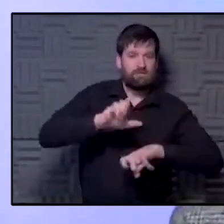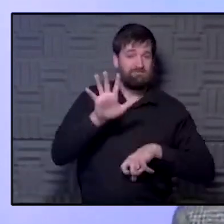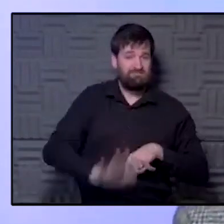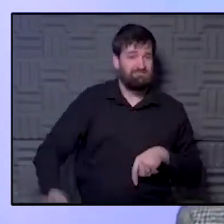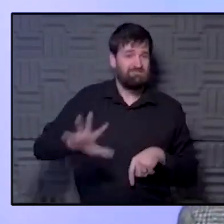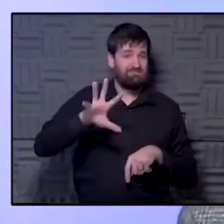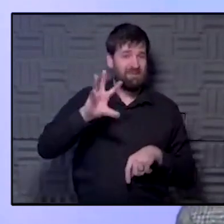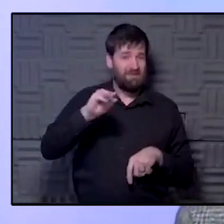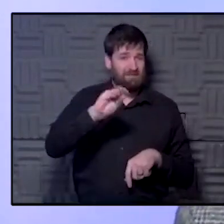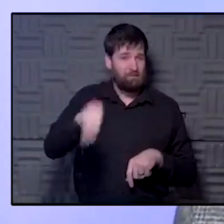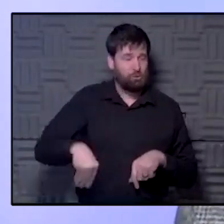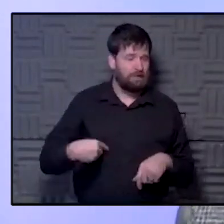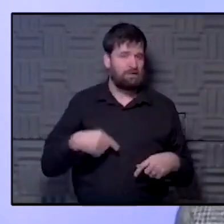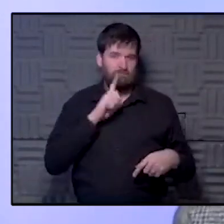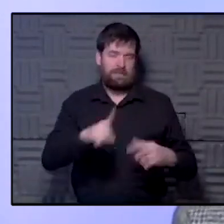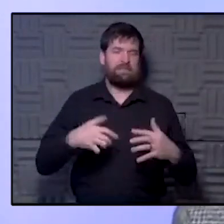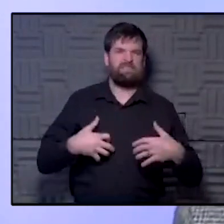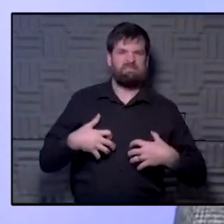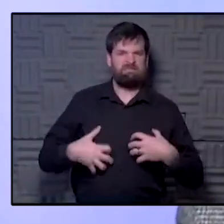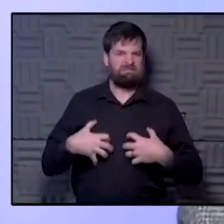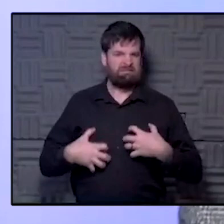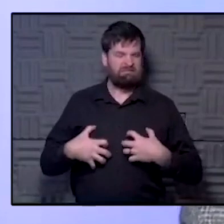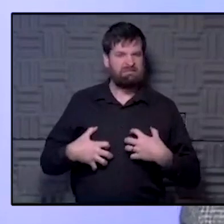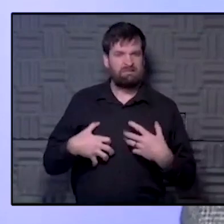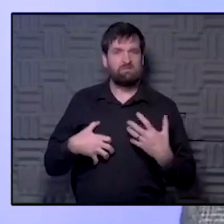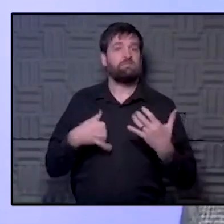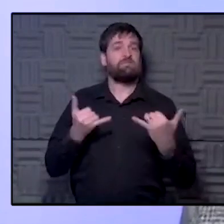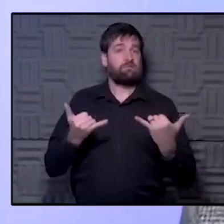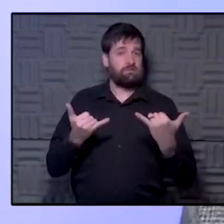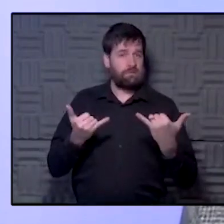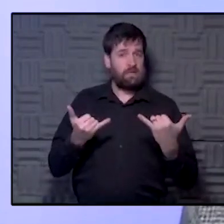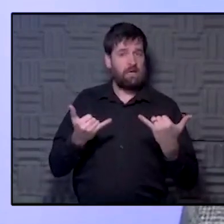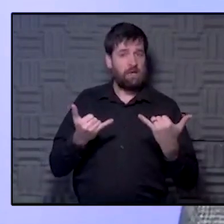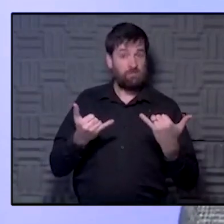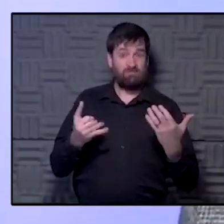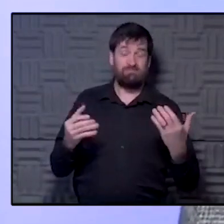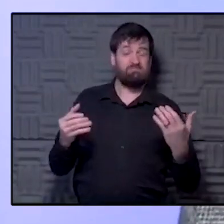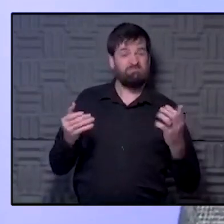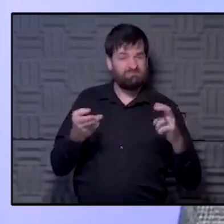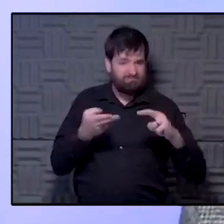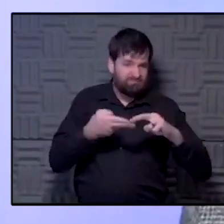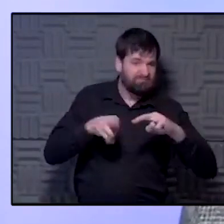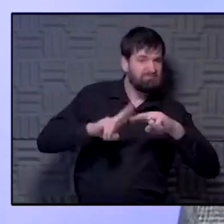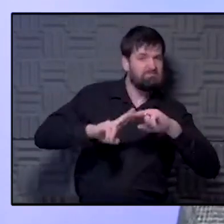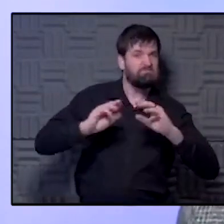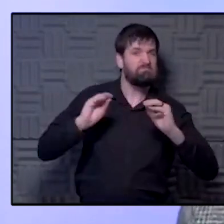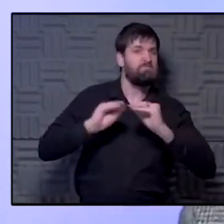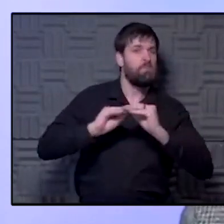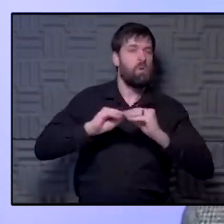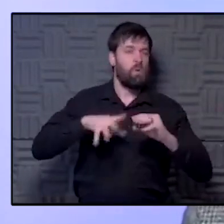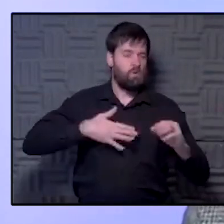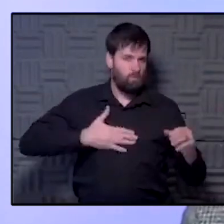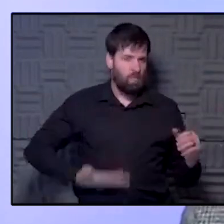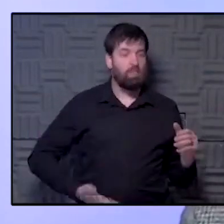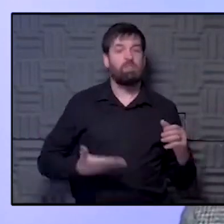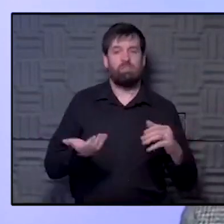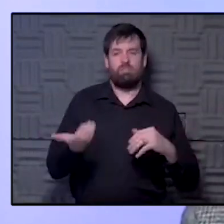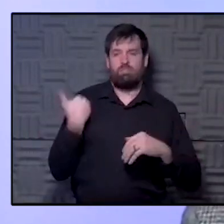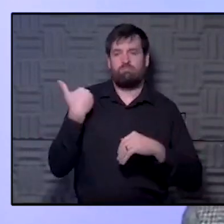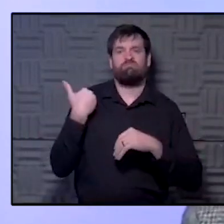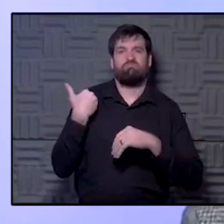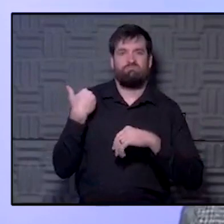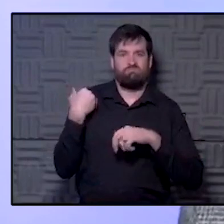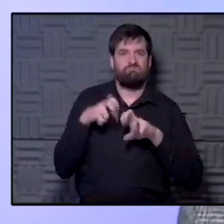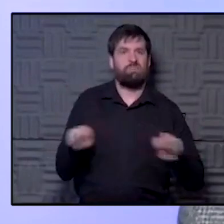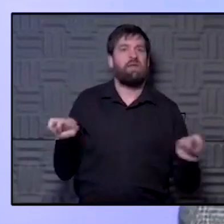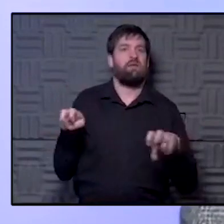50% pretty hesitant. So it's shifted a little bit, and hopefully will shift more. I was on a panel last night with